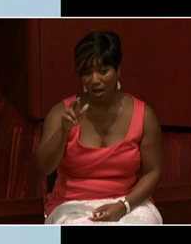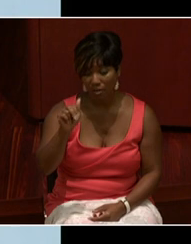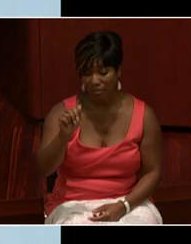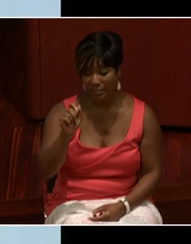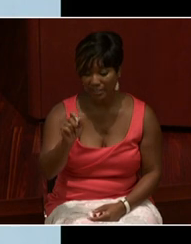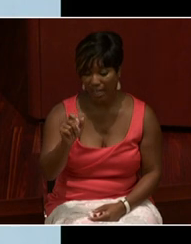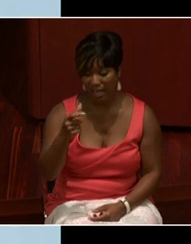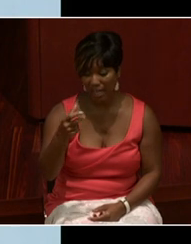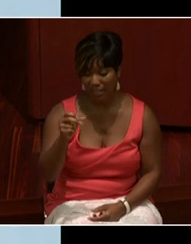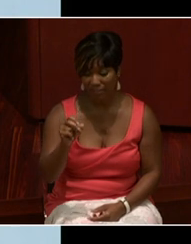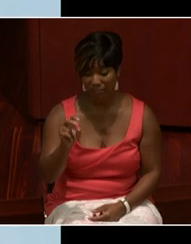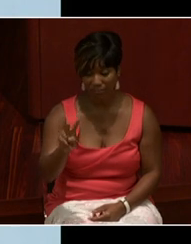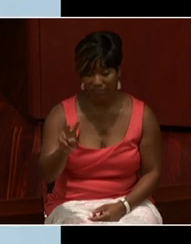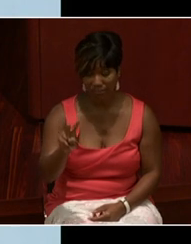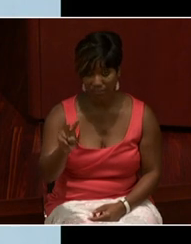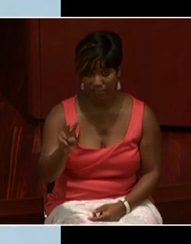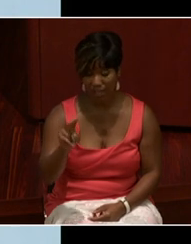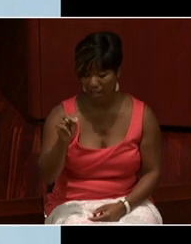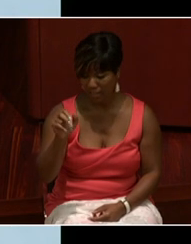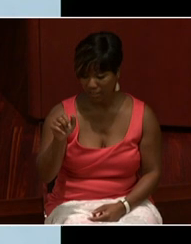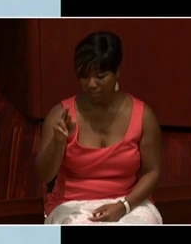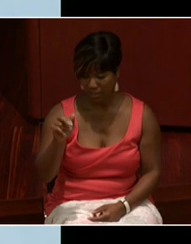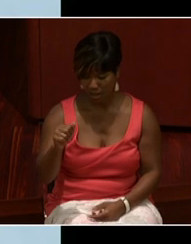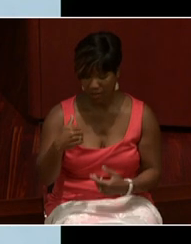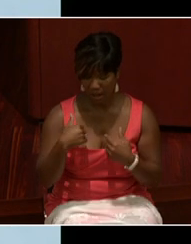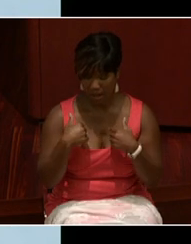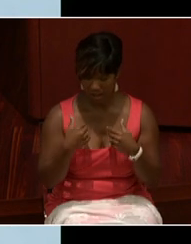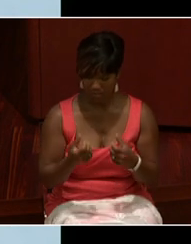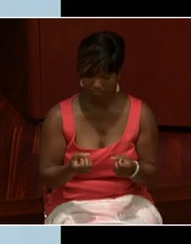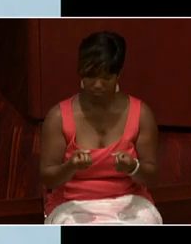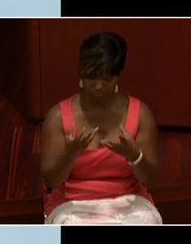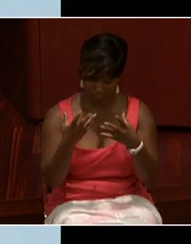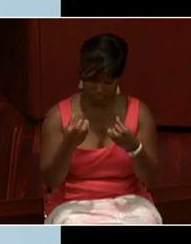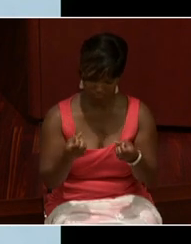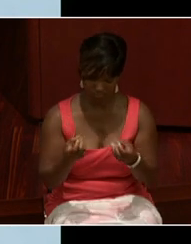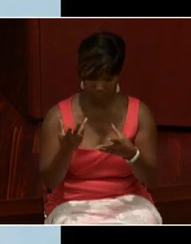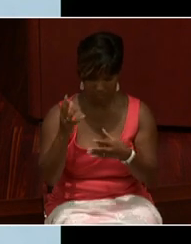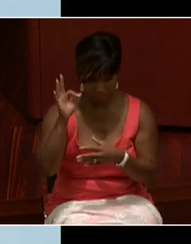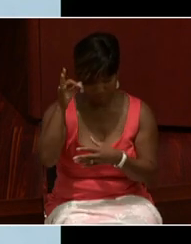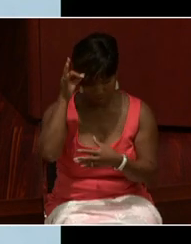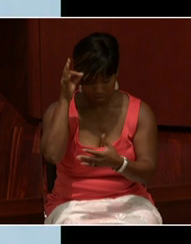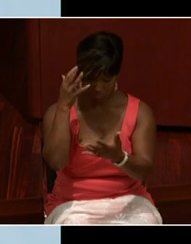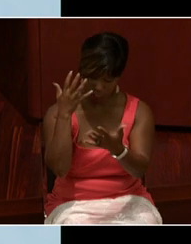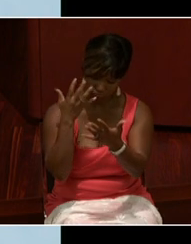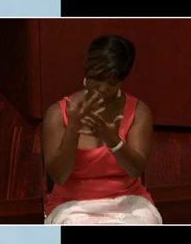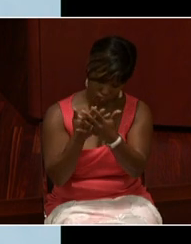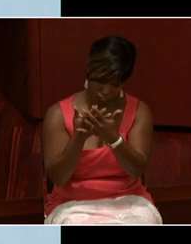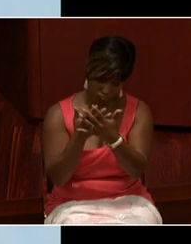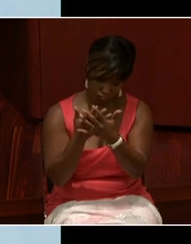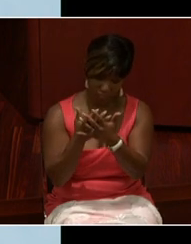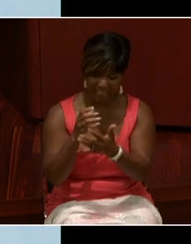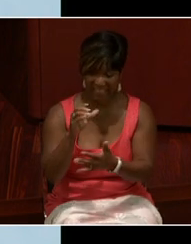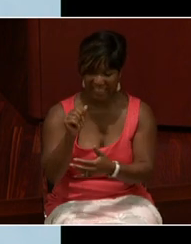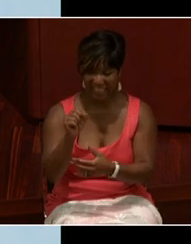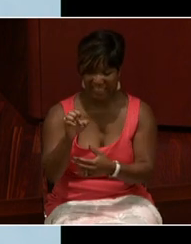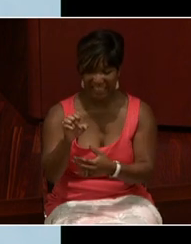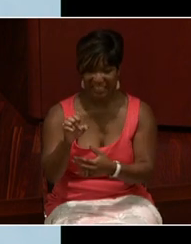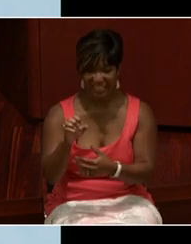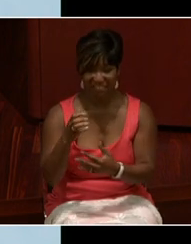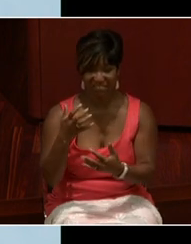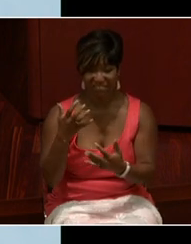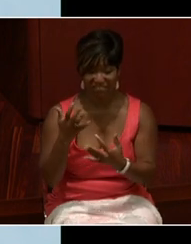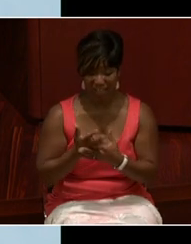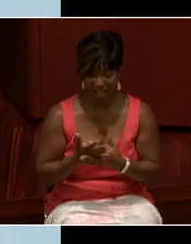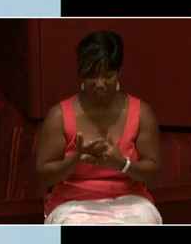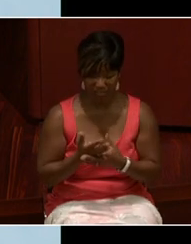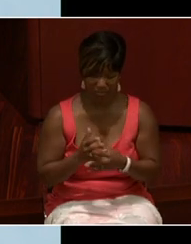The National Archives maintains a large number of federal penitentiary inmate case files. These files can be packed